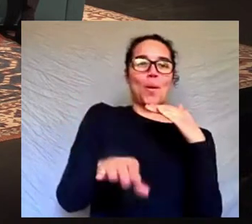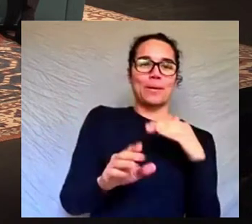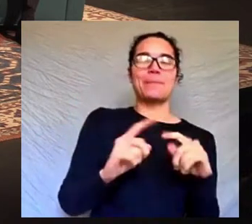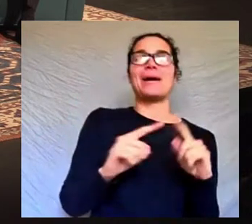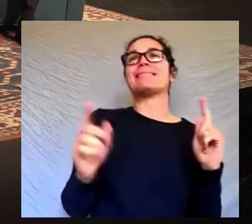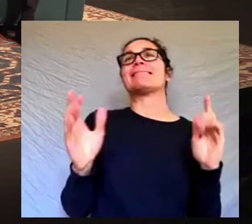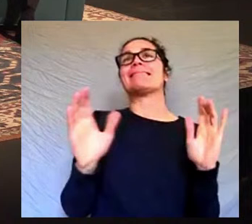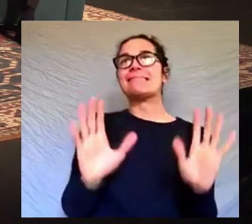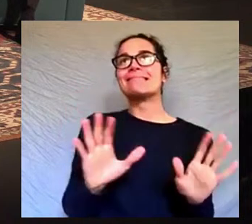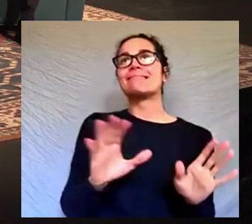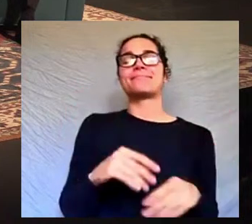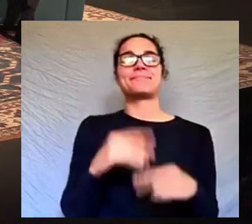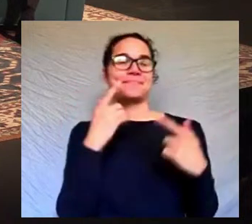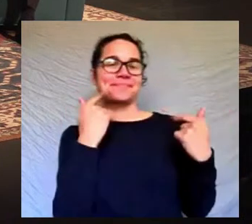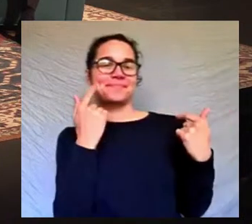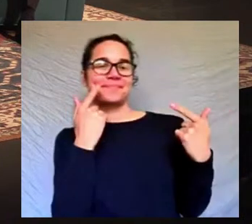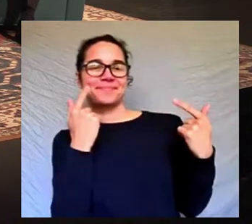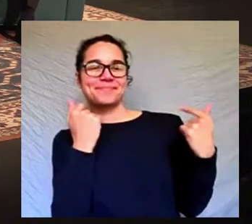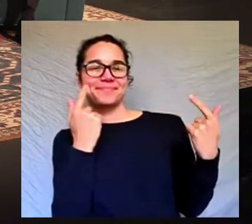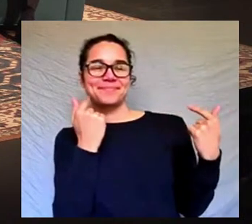But at that time,